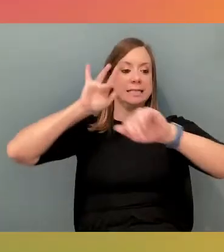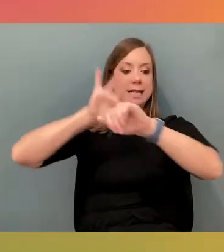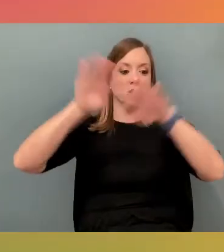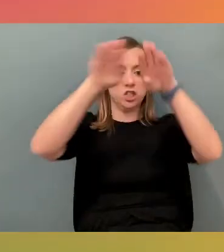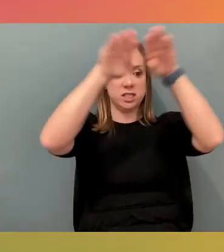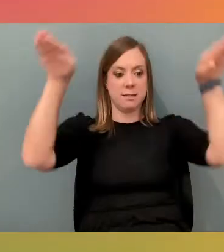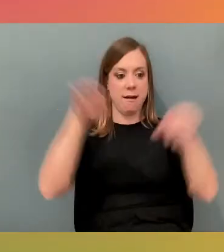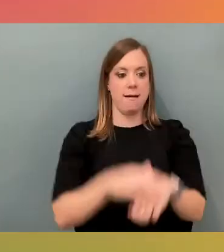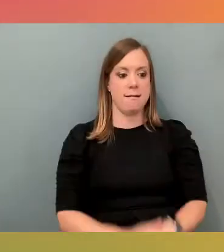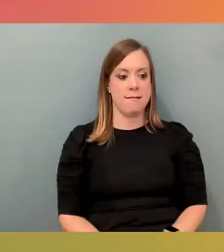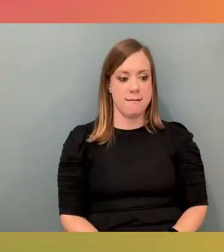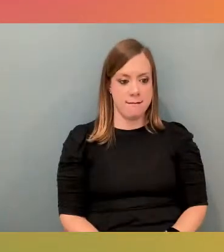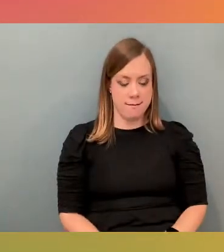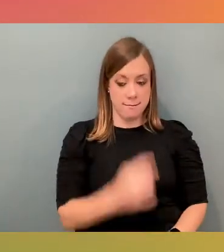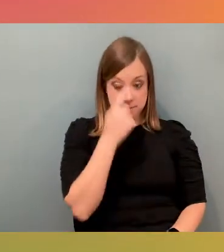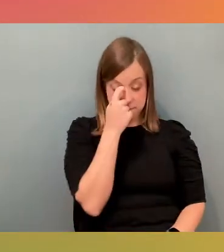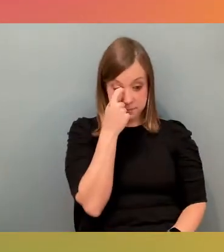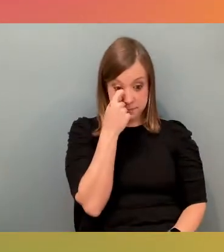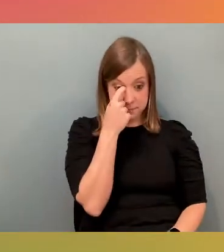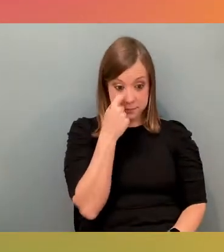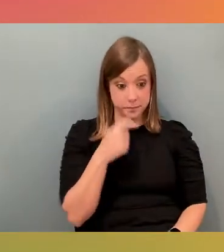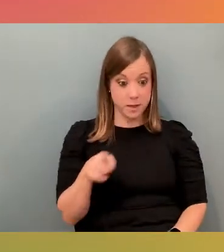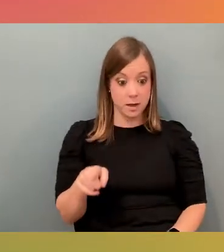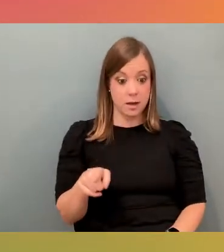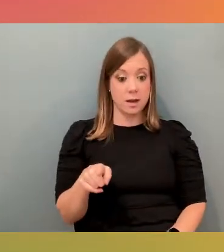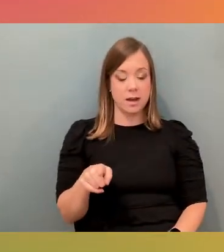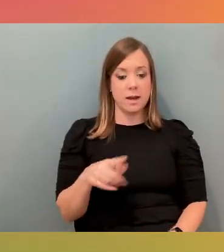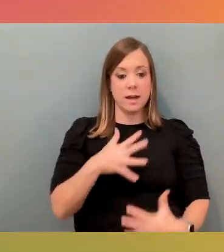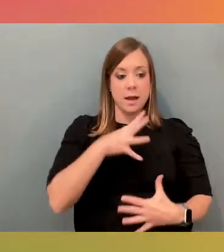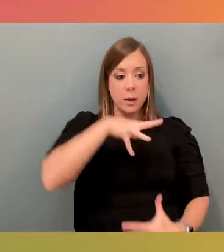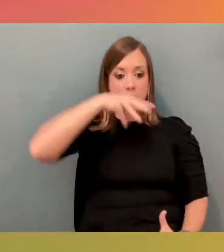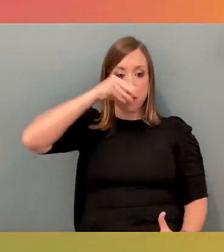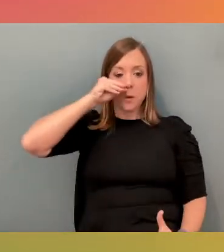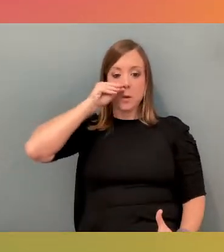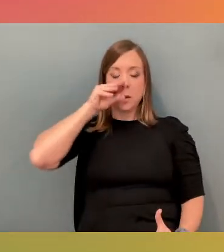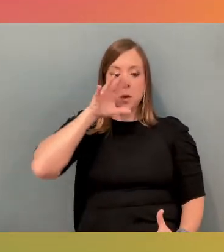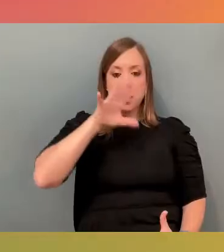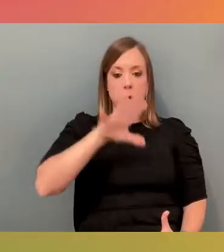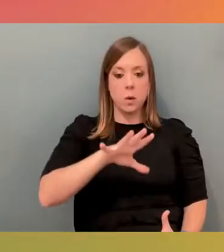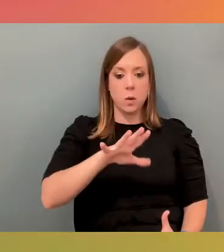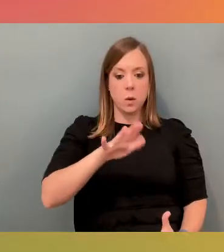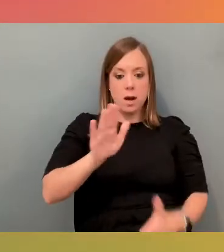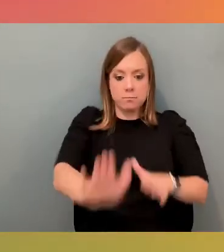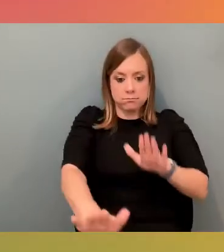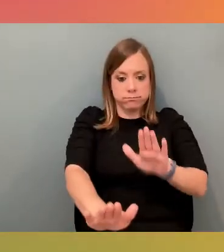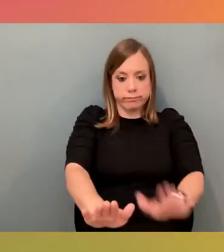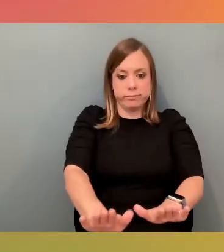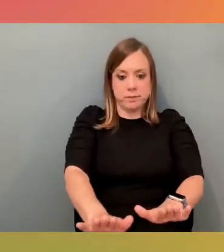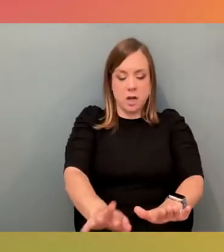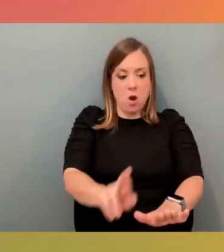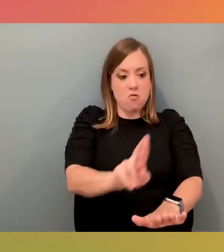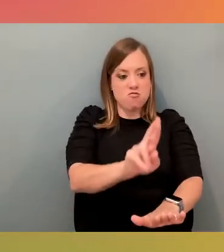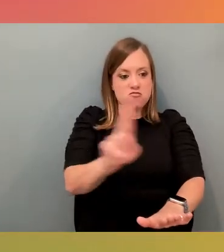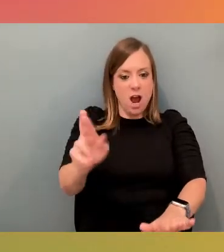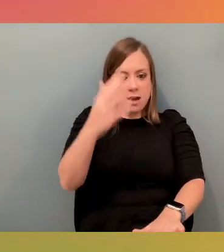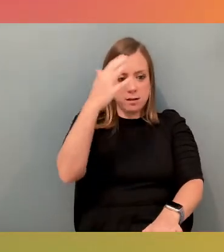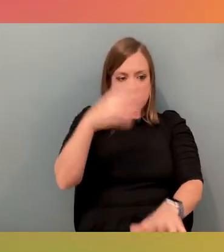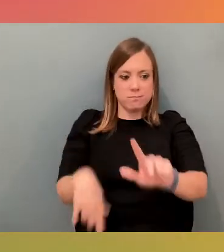Inhale. And exhale, lower the hands, straighten that front leg, Ardha Hanuman, half